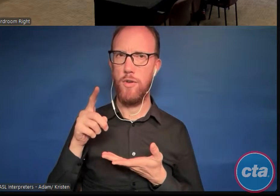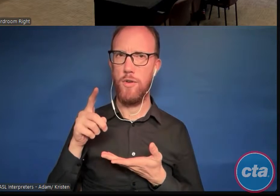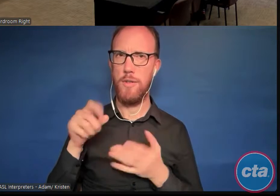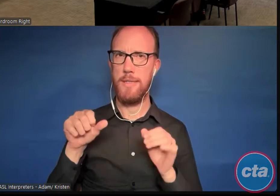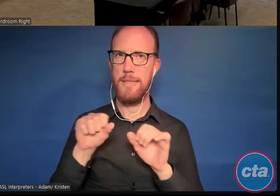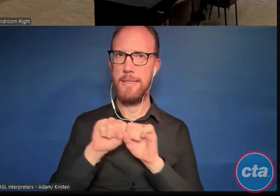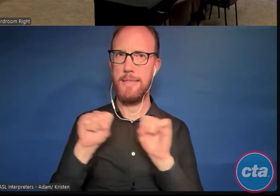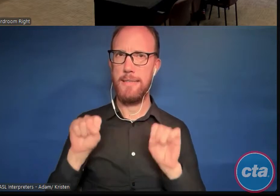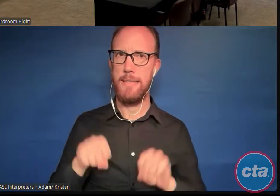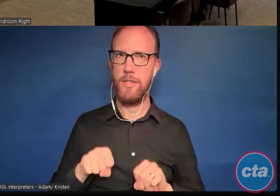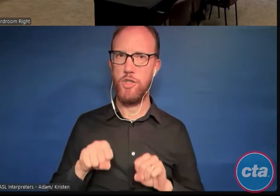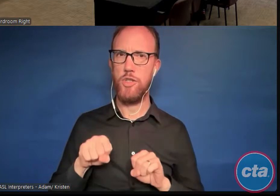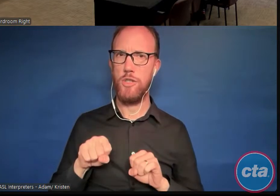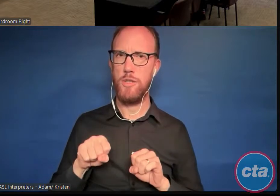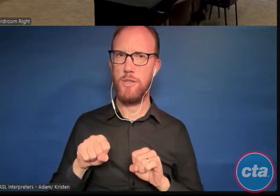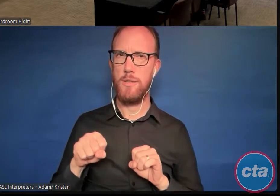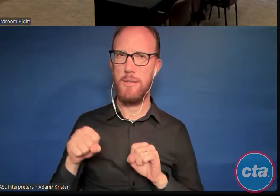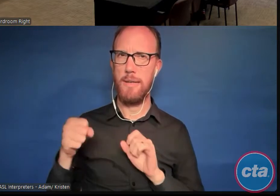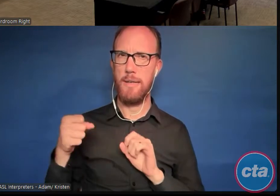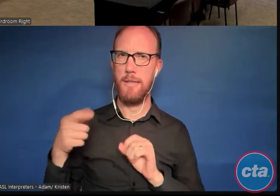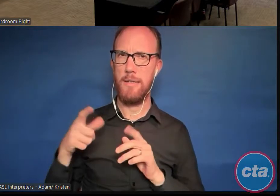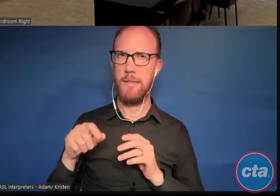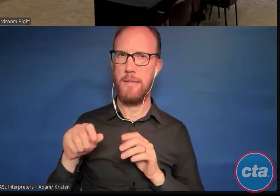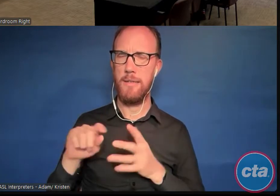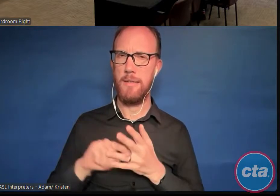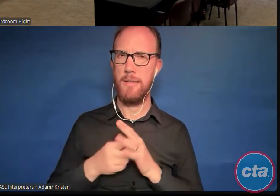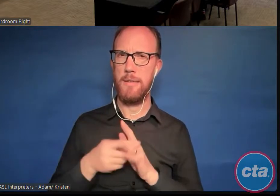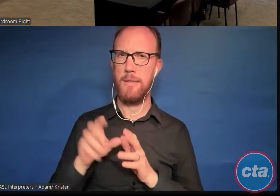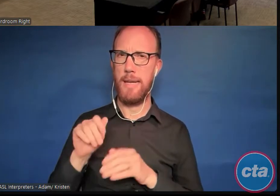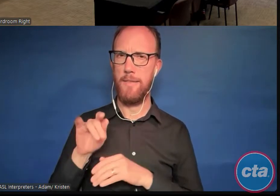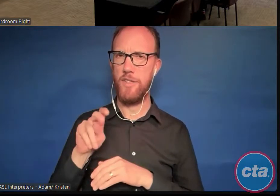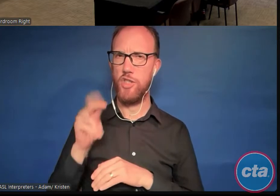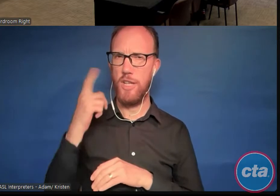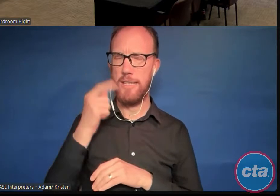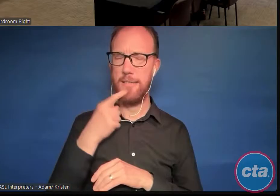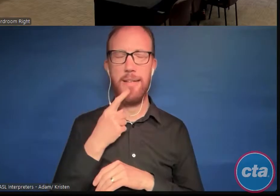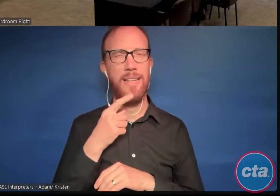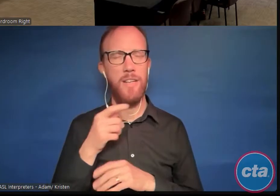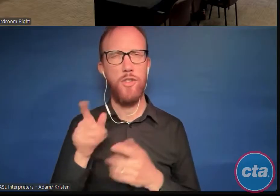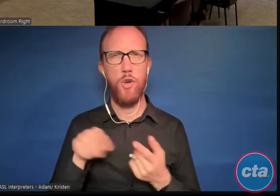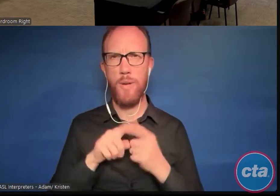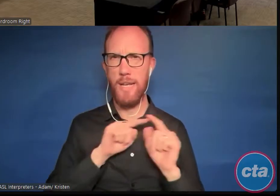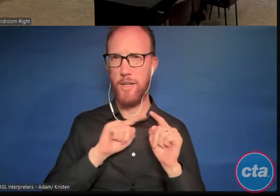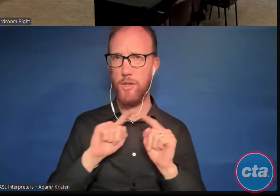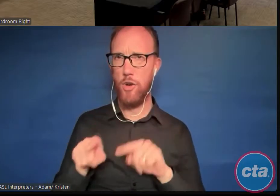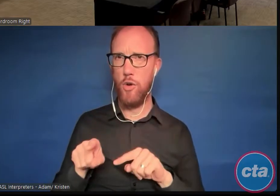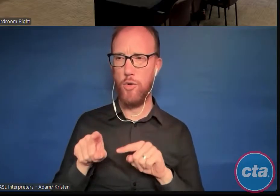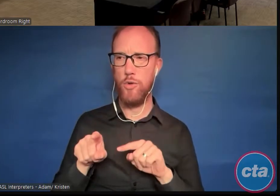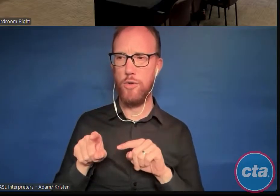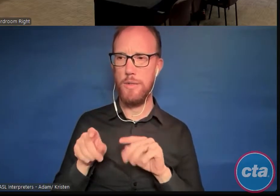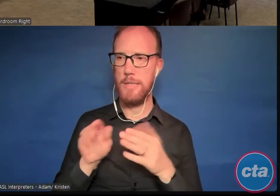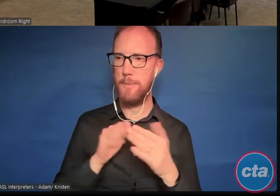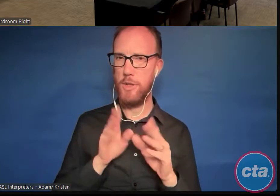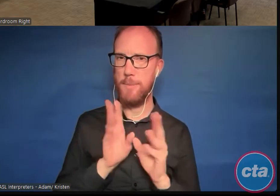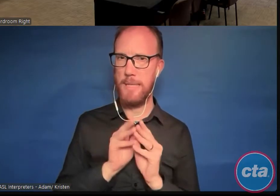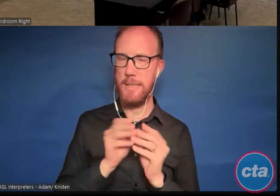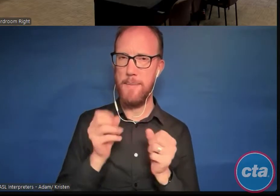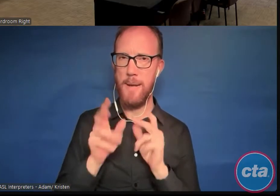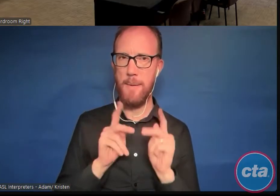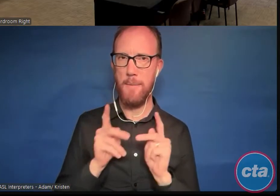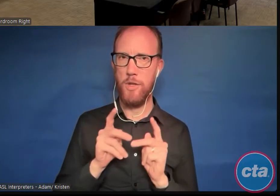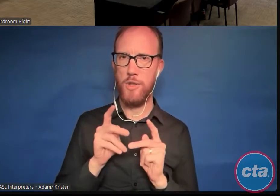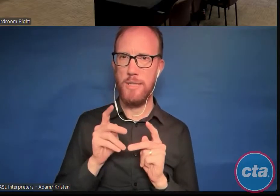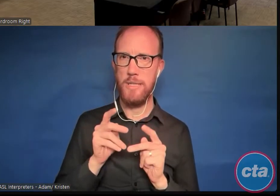some community engagement meetings before, there's a lot of people very concerned about seating and maybe. Did